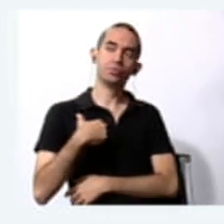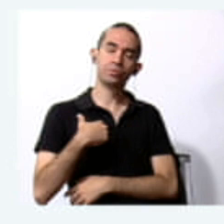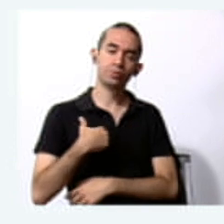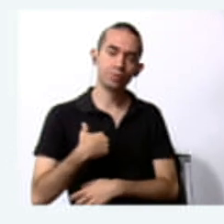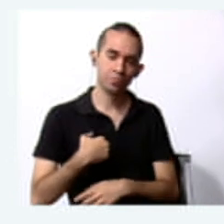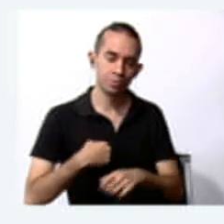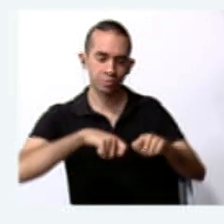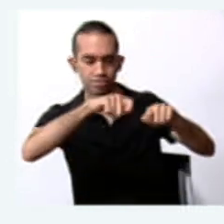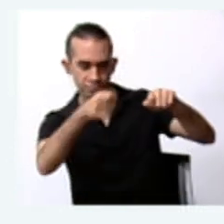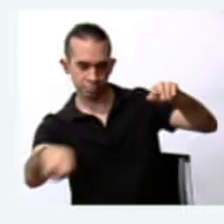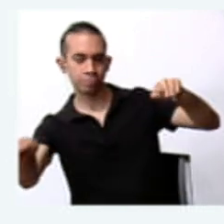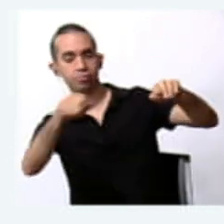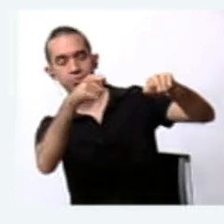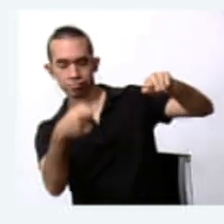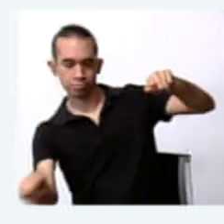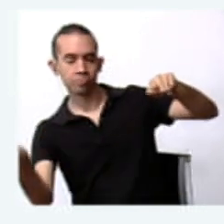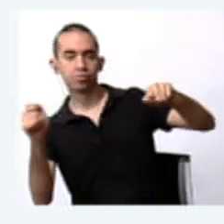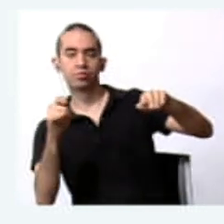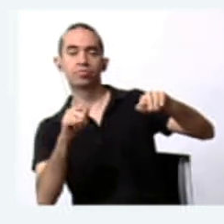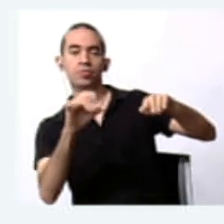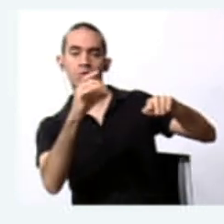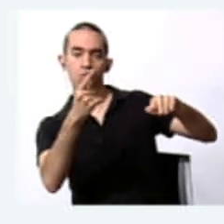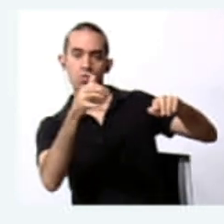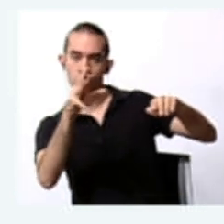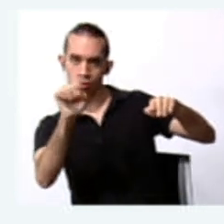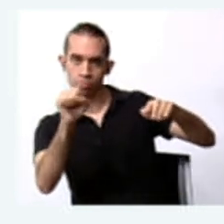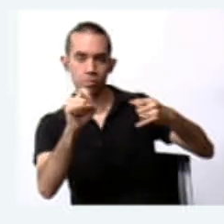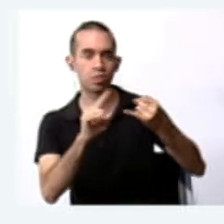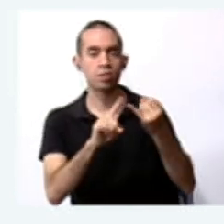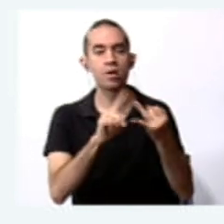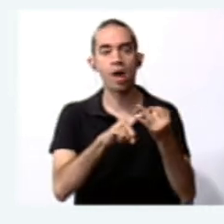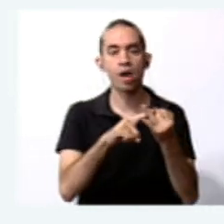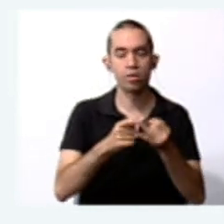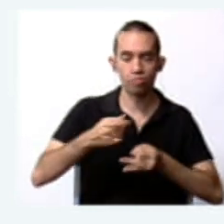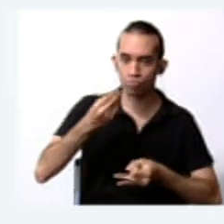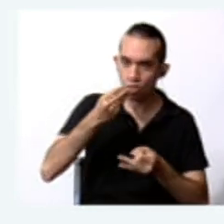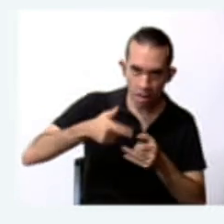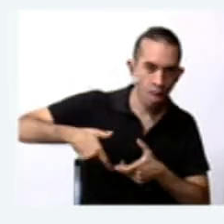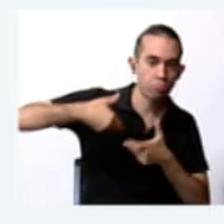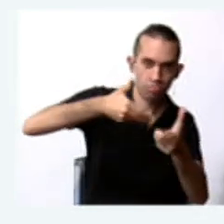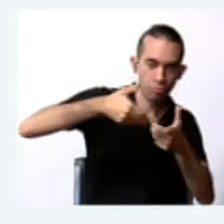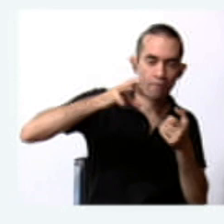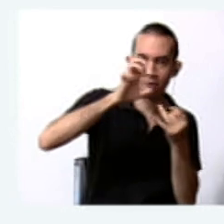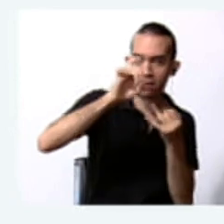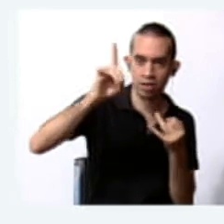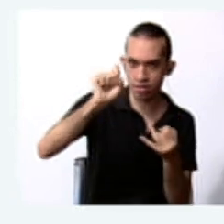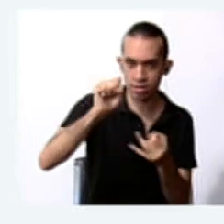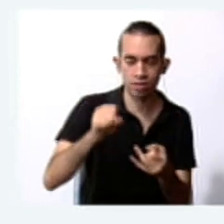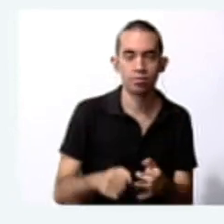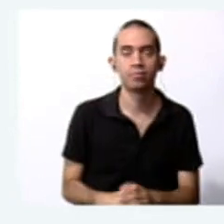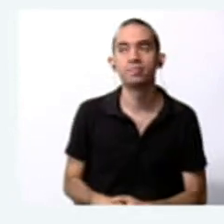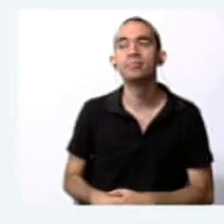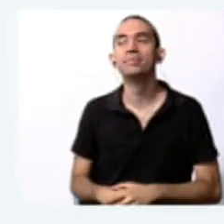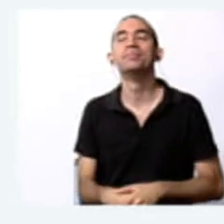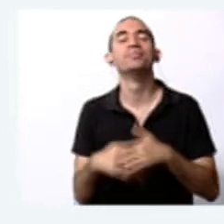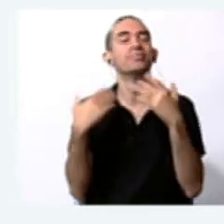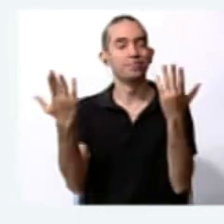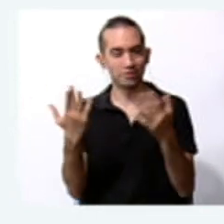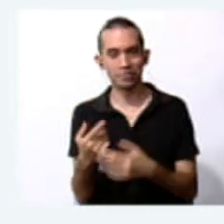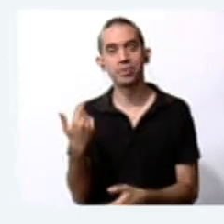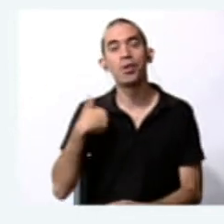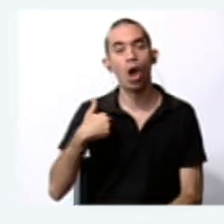the animals and feeds the animals. Very good. Let's see the answers. Yes,